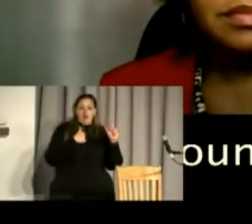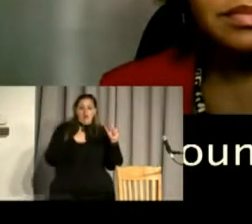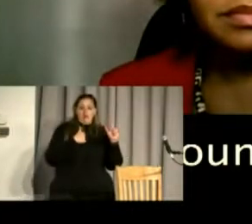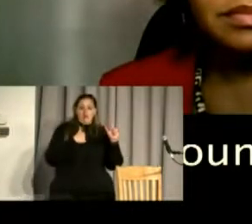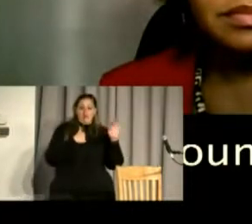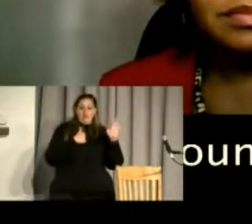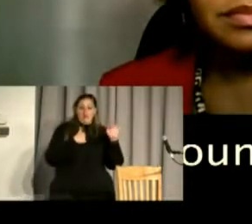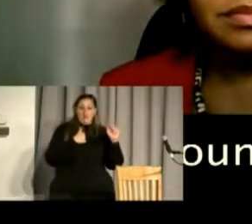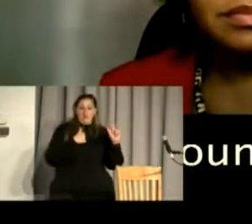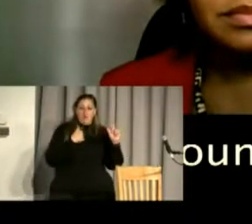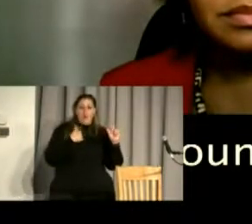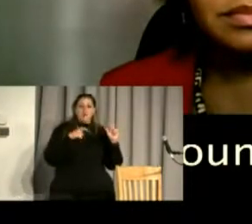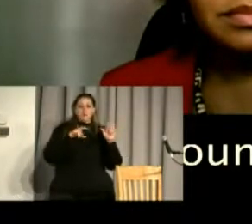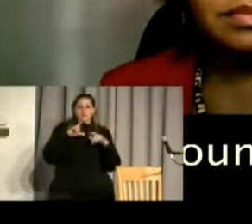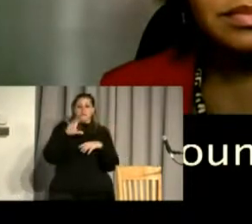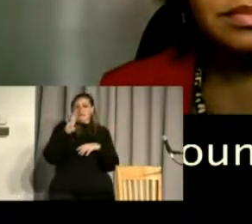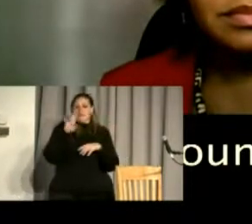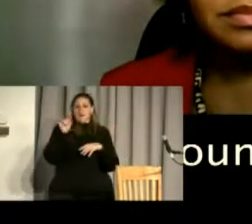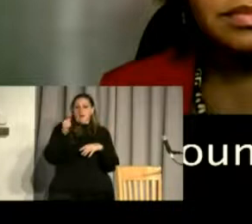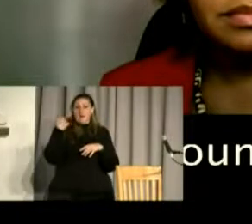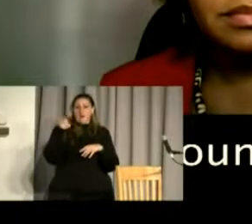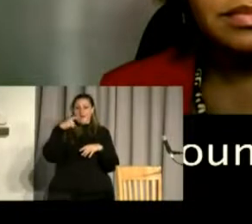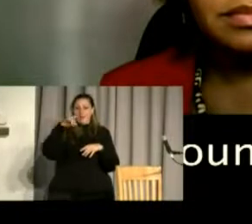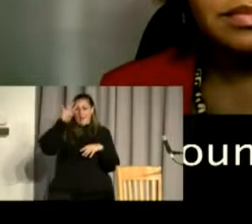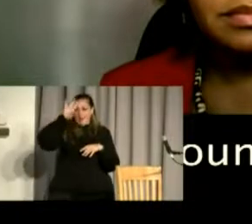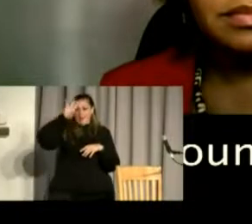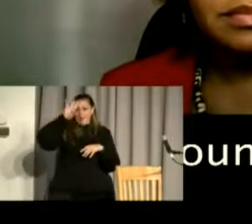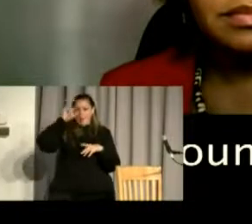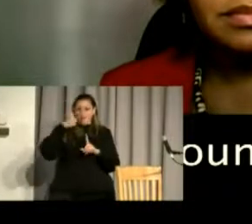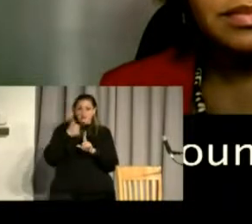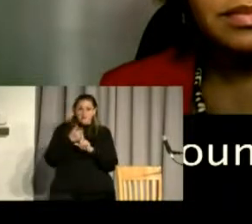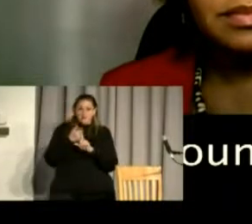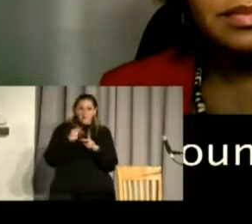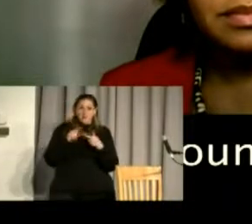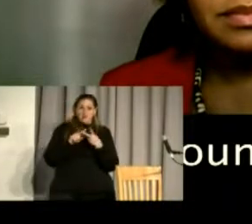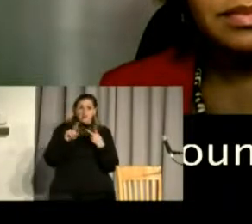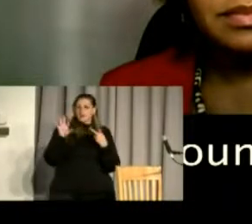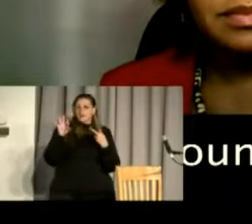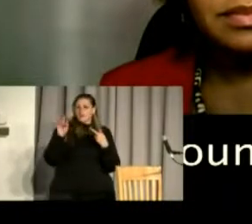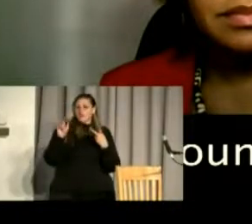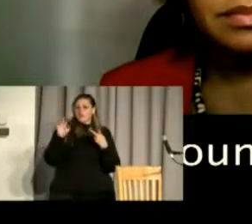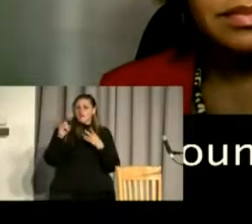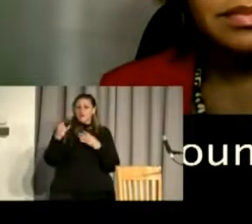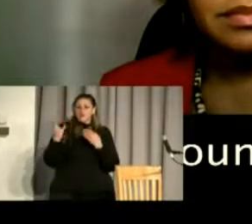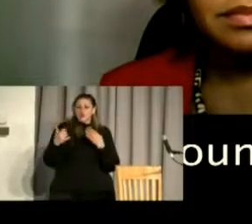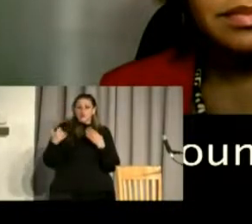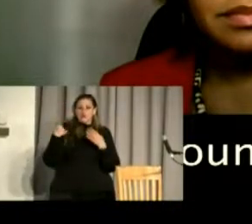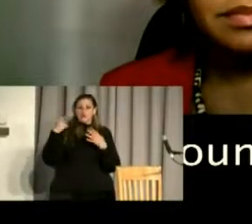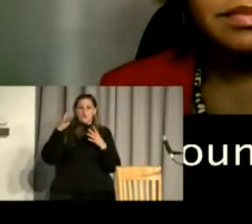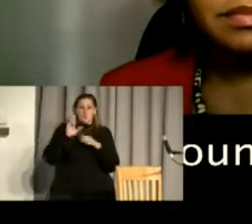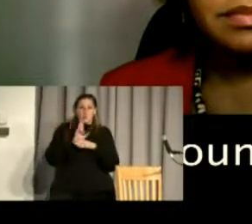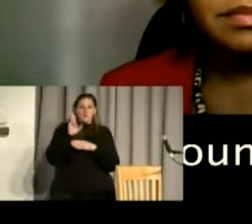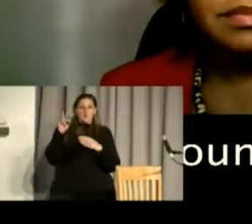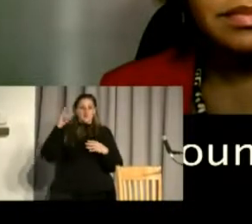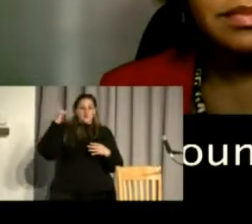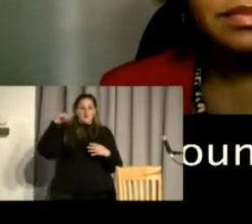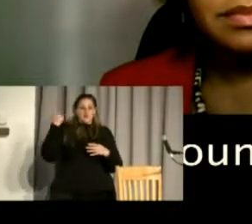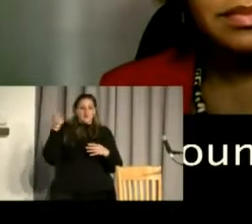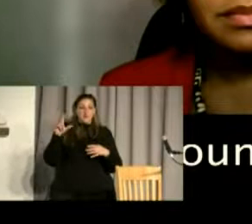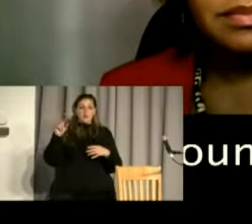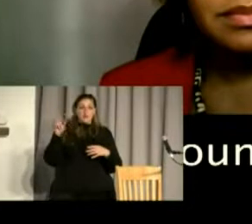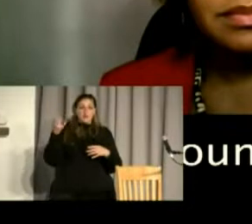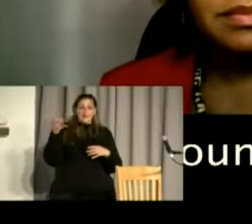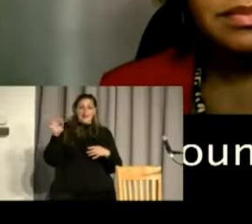University in 2010 and my master's in forensic architecture from the University of London in 2019. The